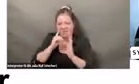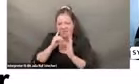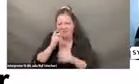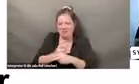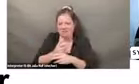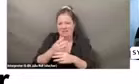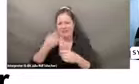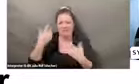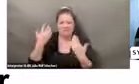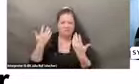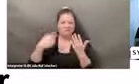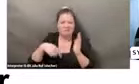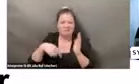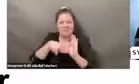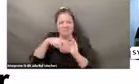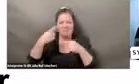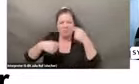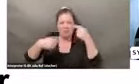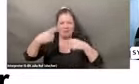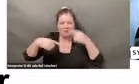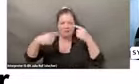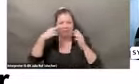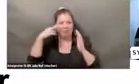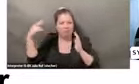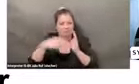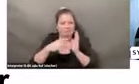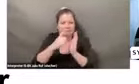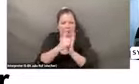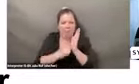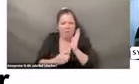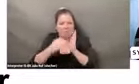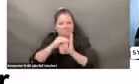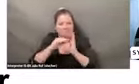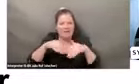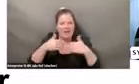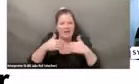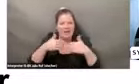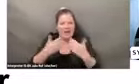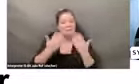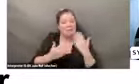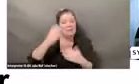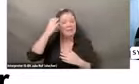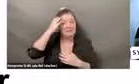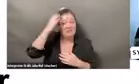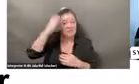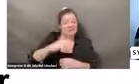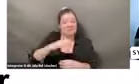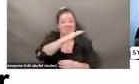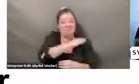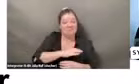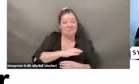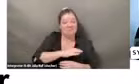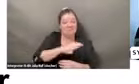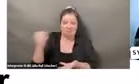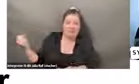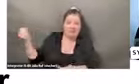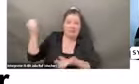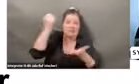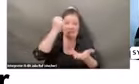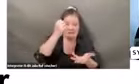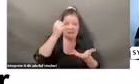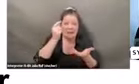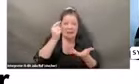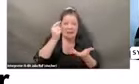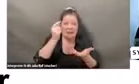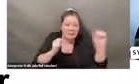perspective, a little bit difficult. But maybe we should just encourage public sector bodies to at least have a little bit of their budget to do something